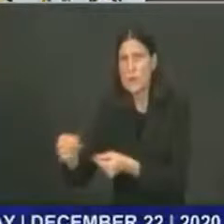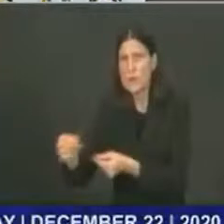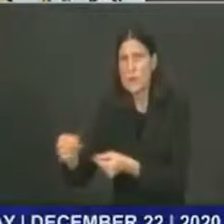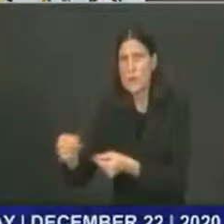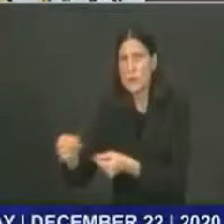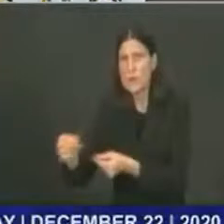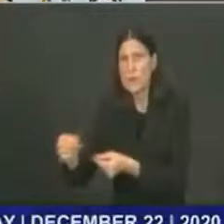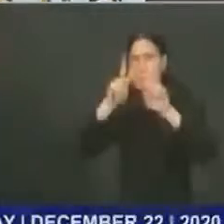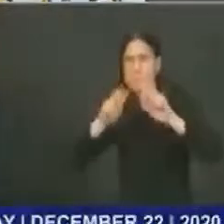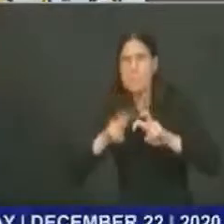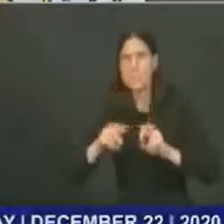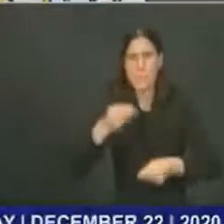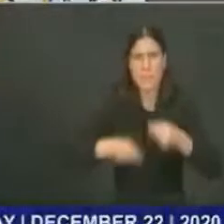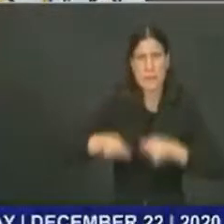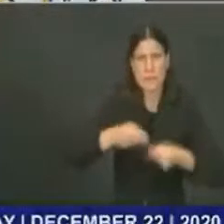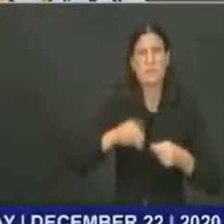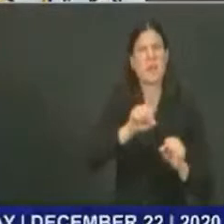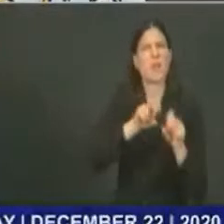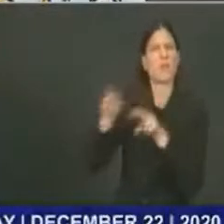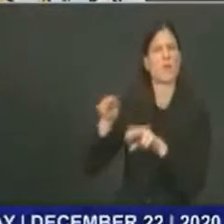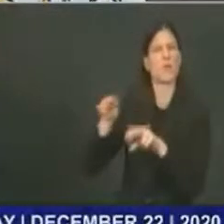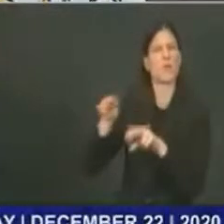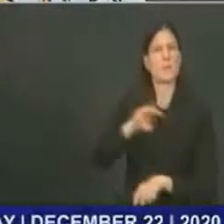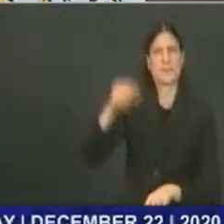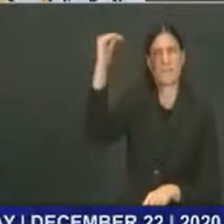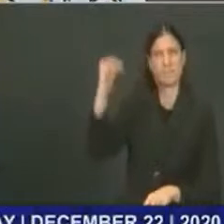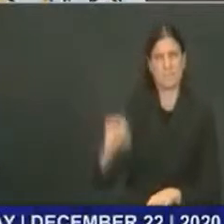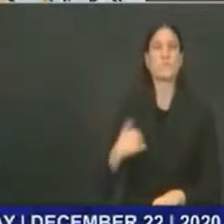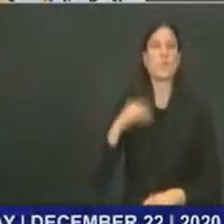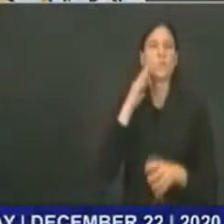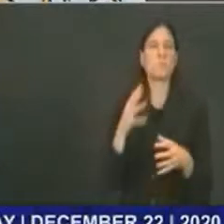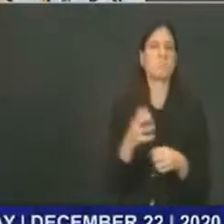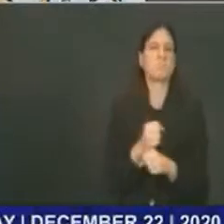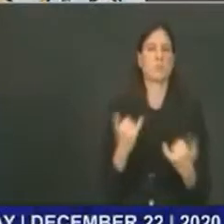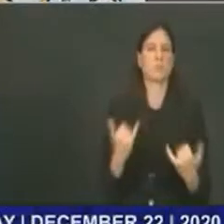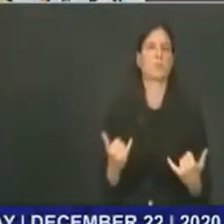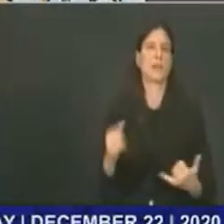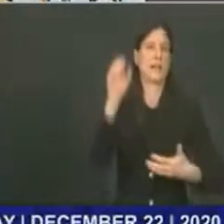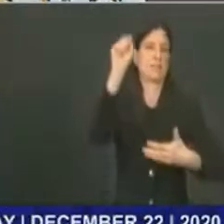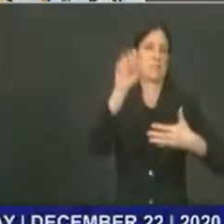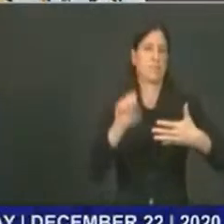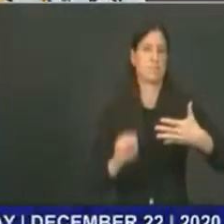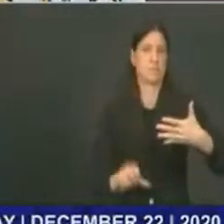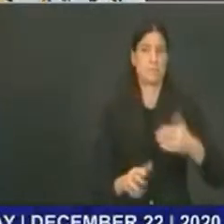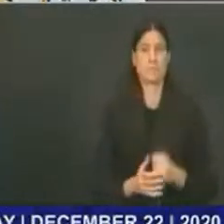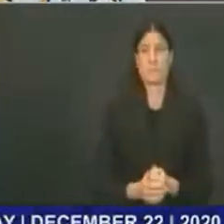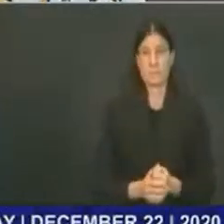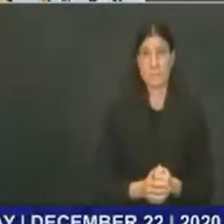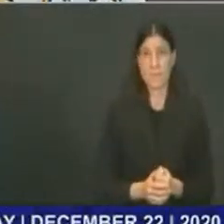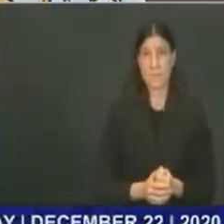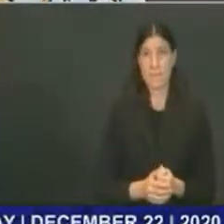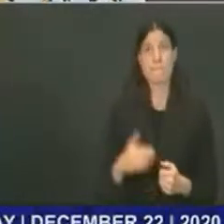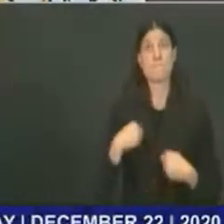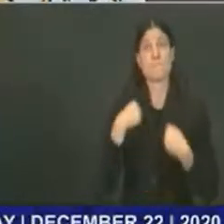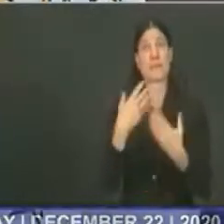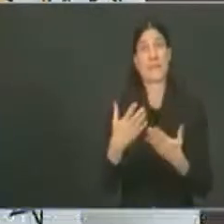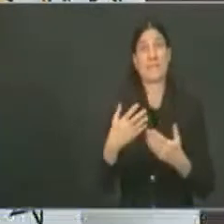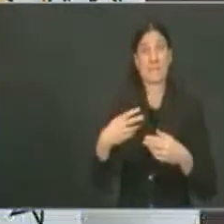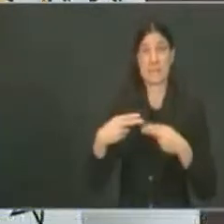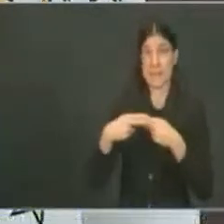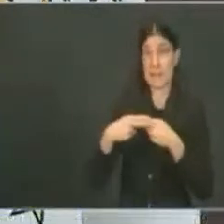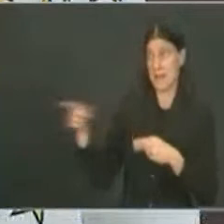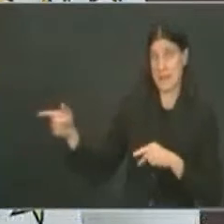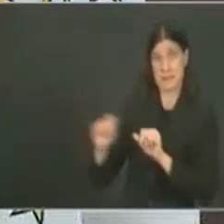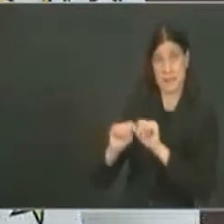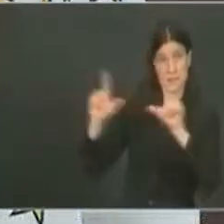pandemic. And I'd ask you to please put the slide up that goes through the breakdown. So we spent it in the